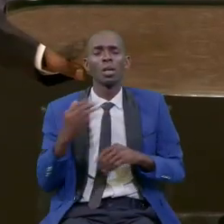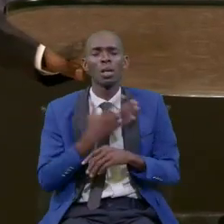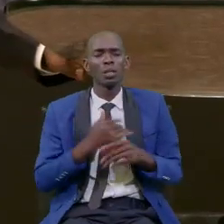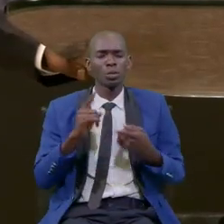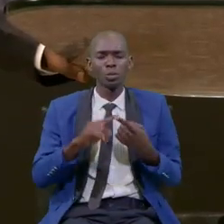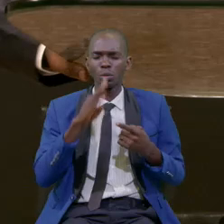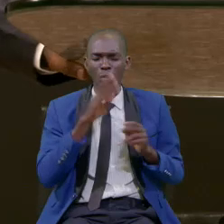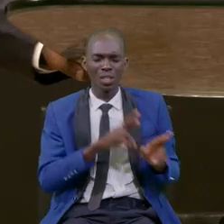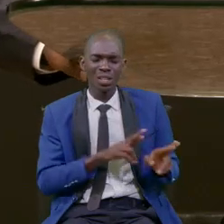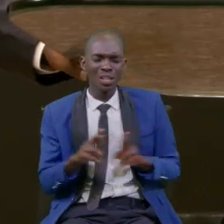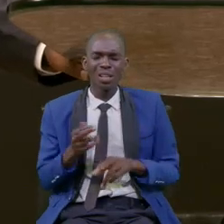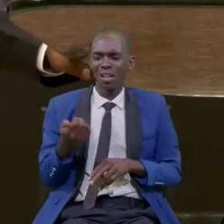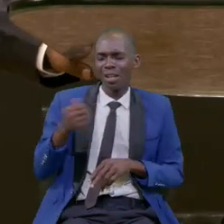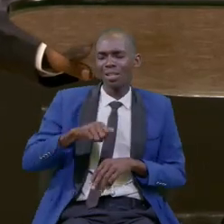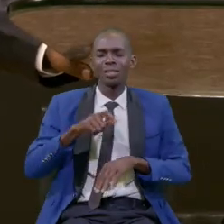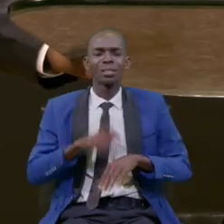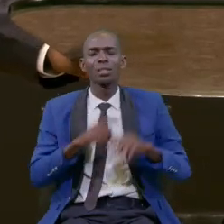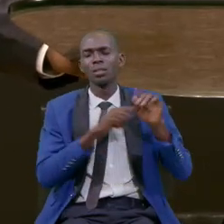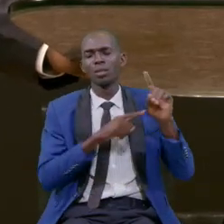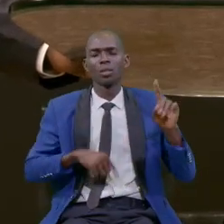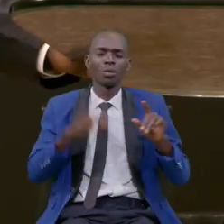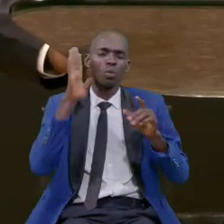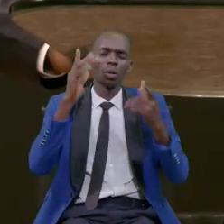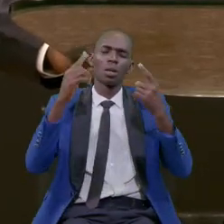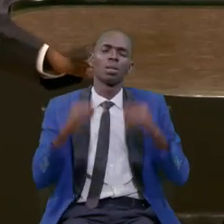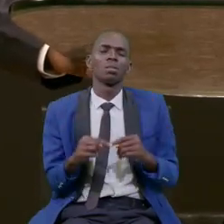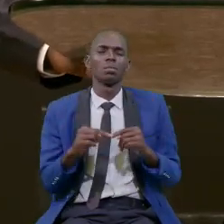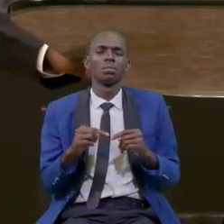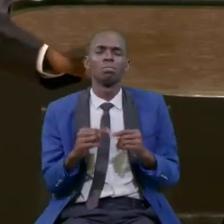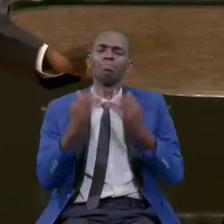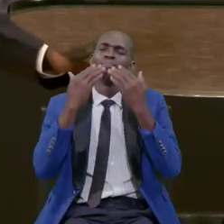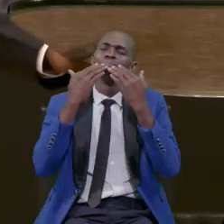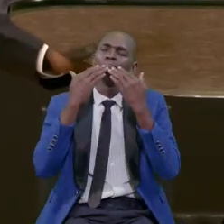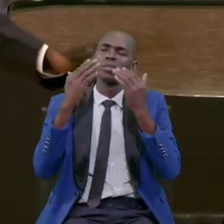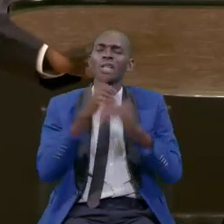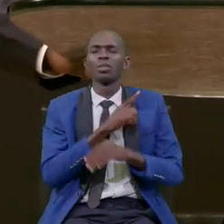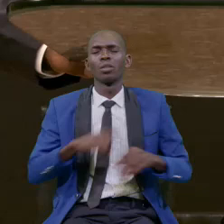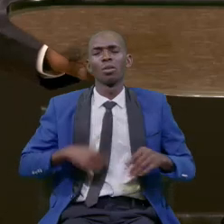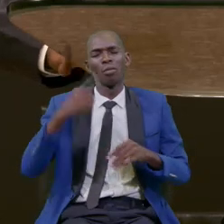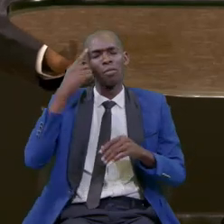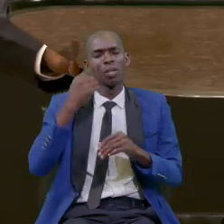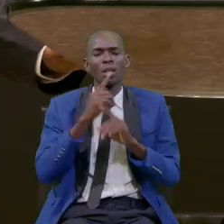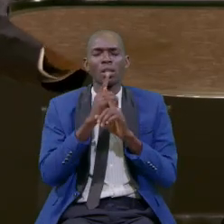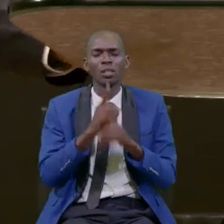ready anytime the Lord will come. Thank you, Lord, for the answer.